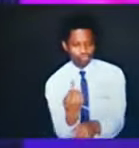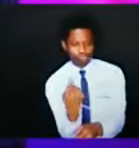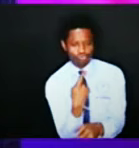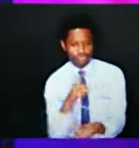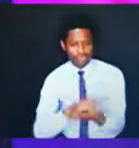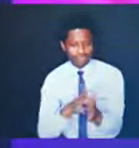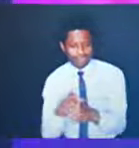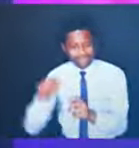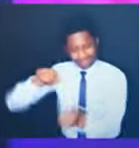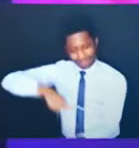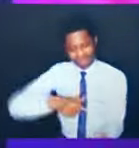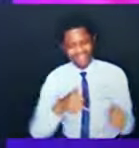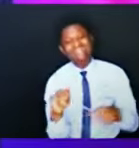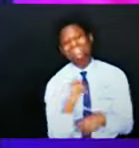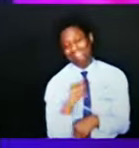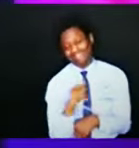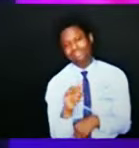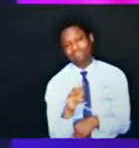baptized.